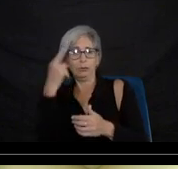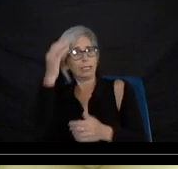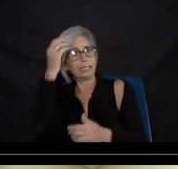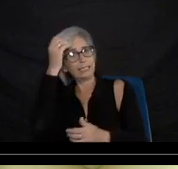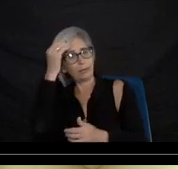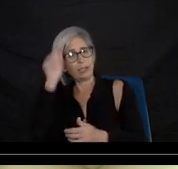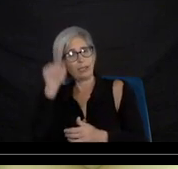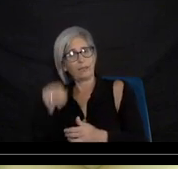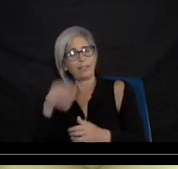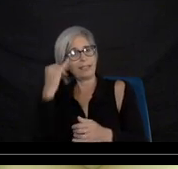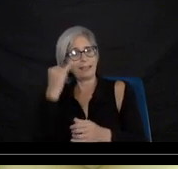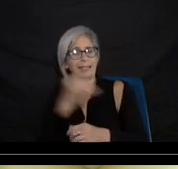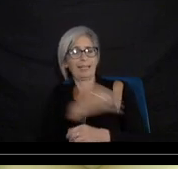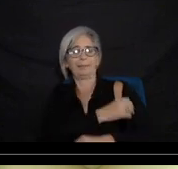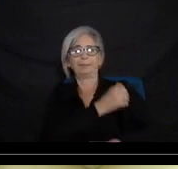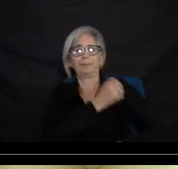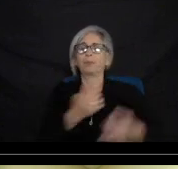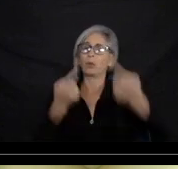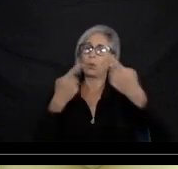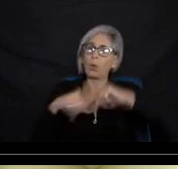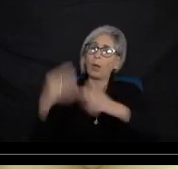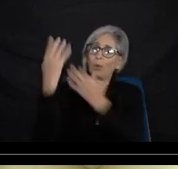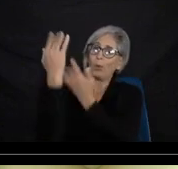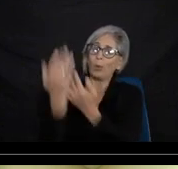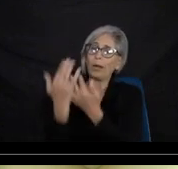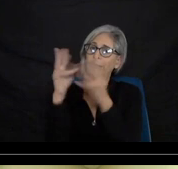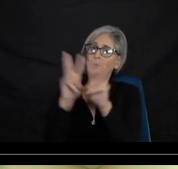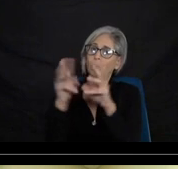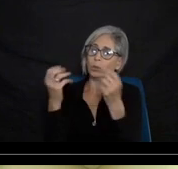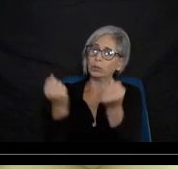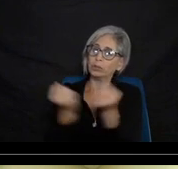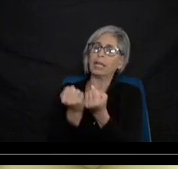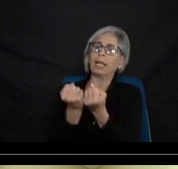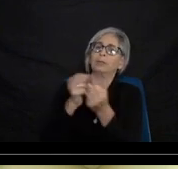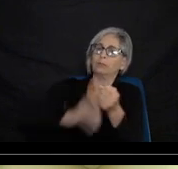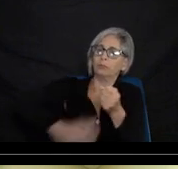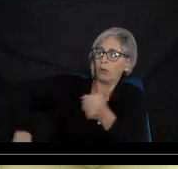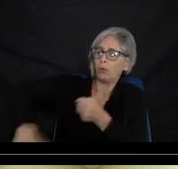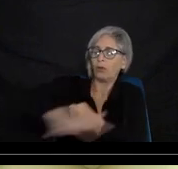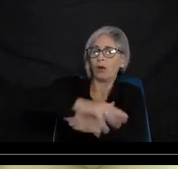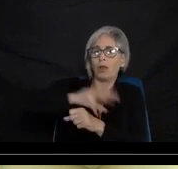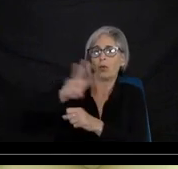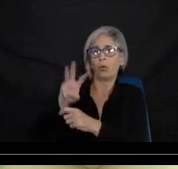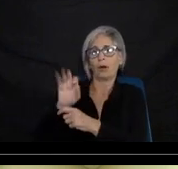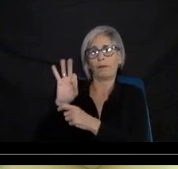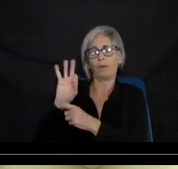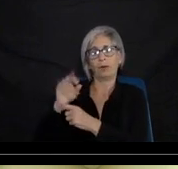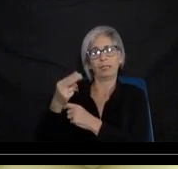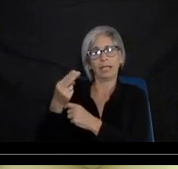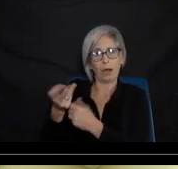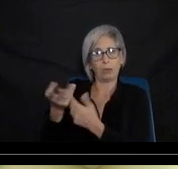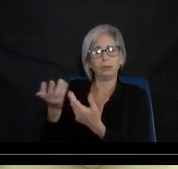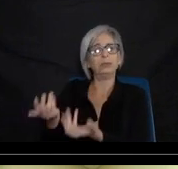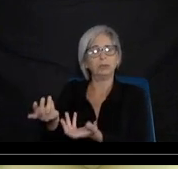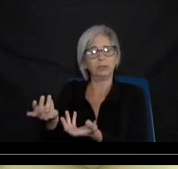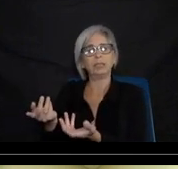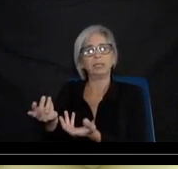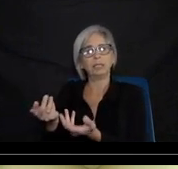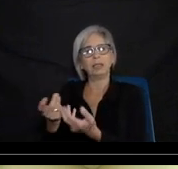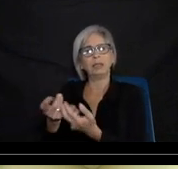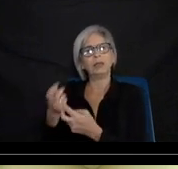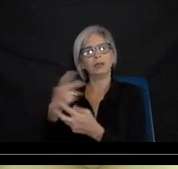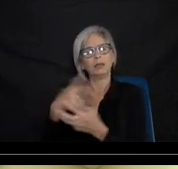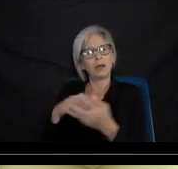consideration. While we're waiting on doing the workshop to address the overall workforce housing ordinance and trying to make that a very